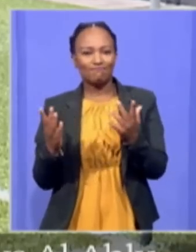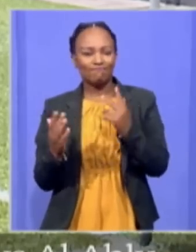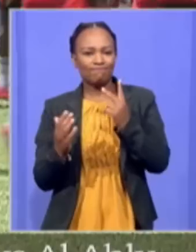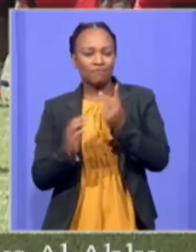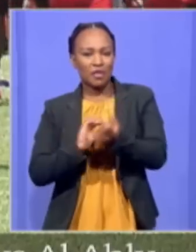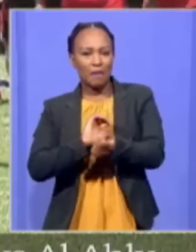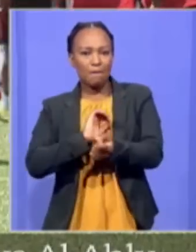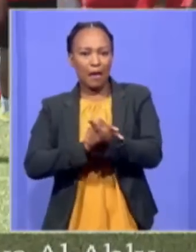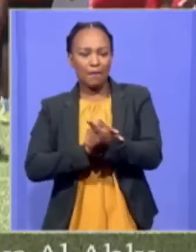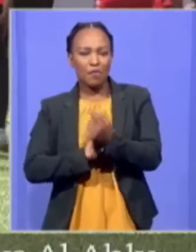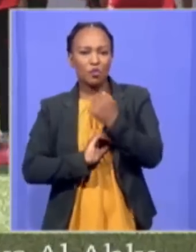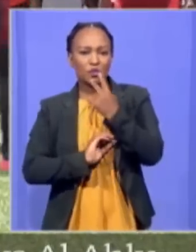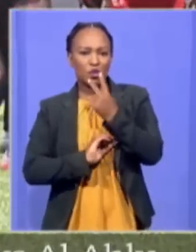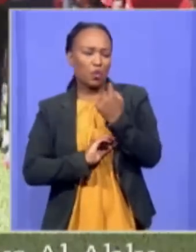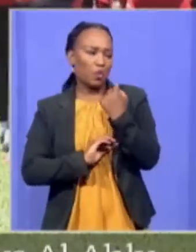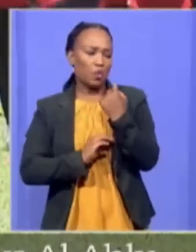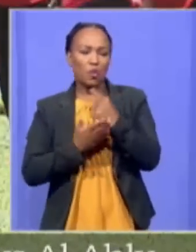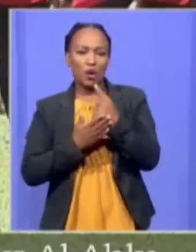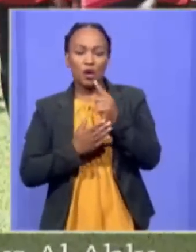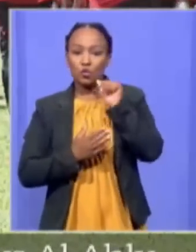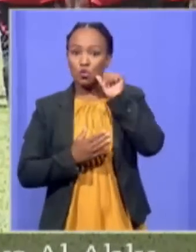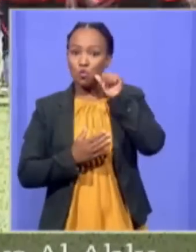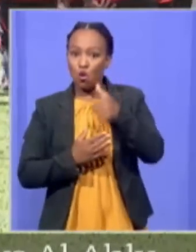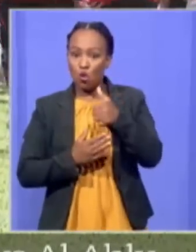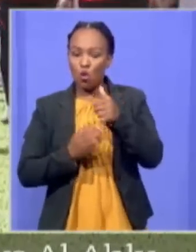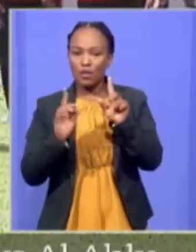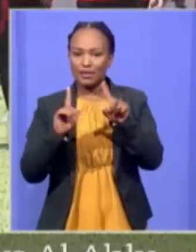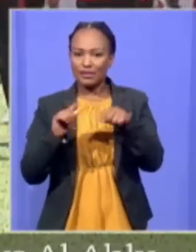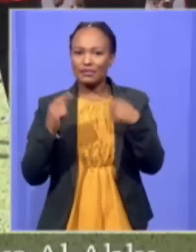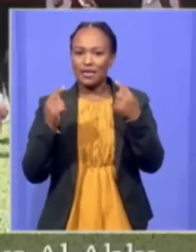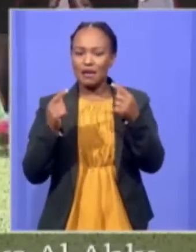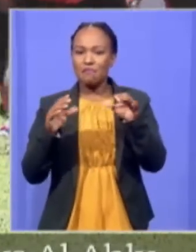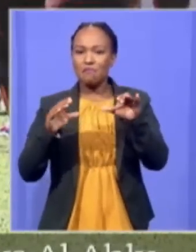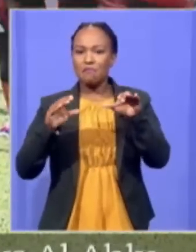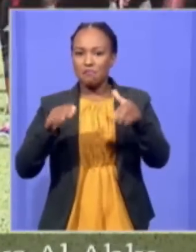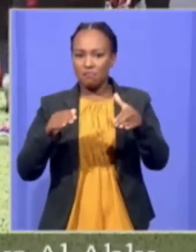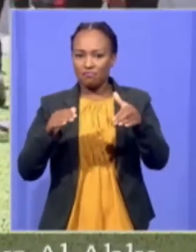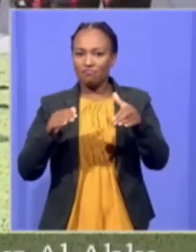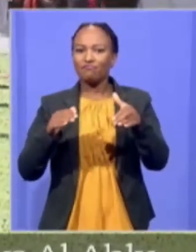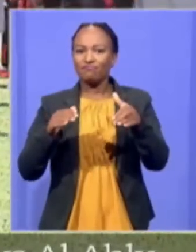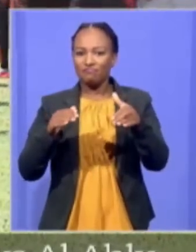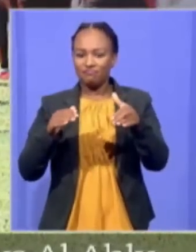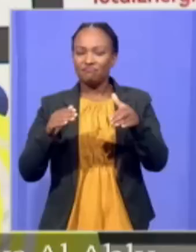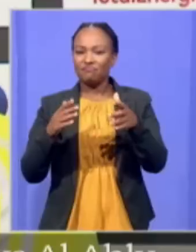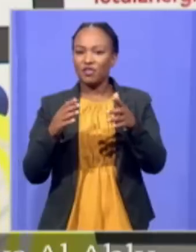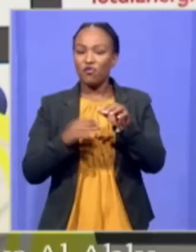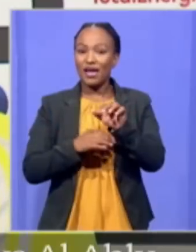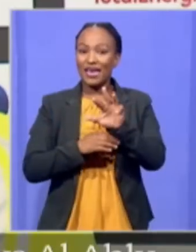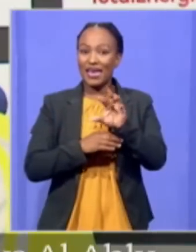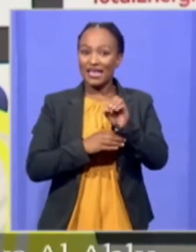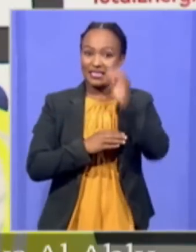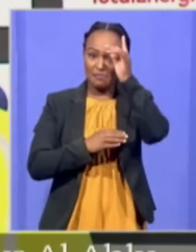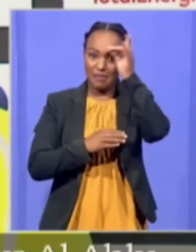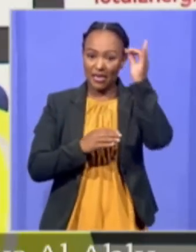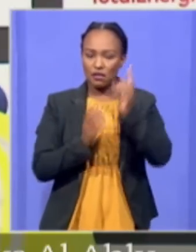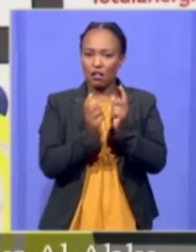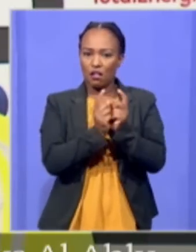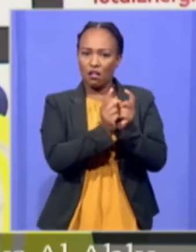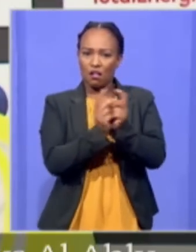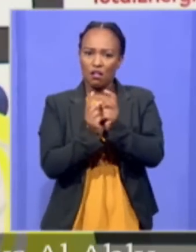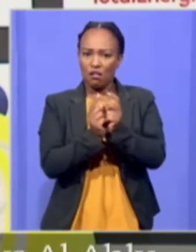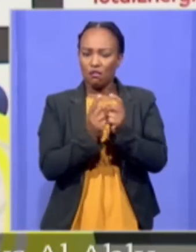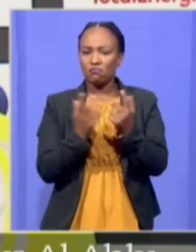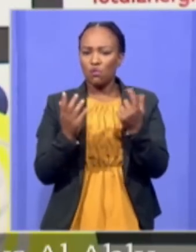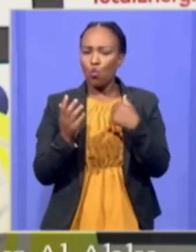whichever result we collect tomorrow, that the team, I'm sure, is going to be a better team after the 90 minutes. But we are ambitious. We